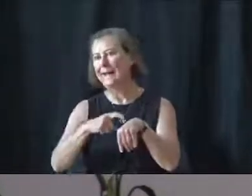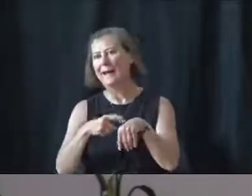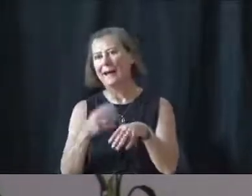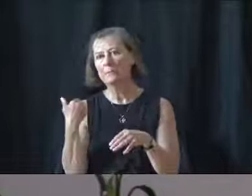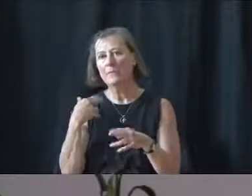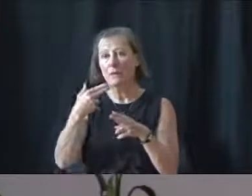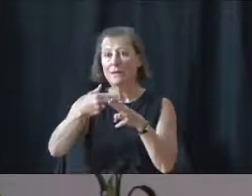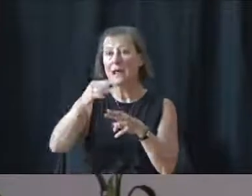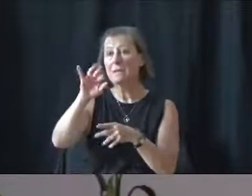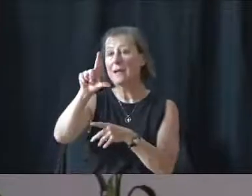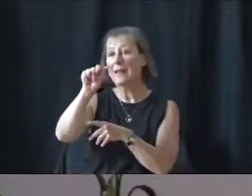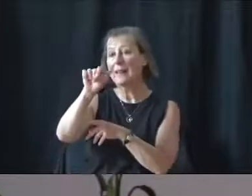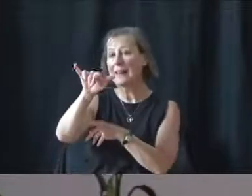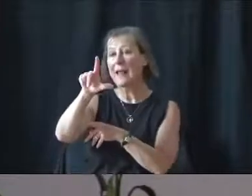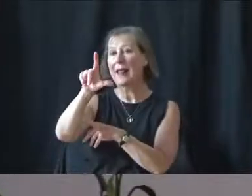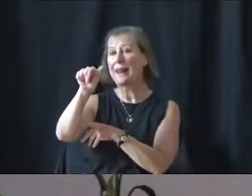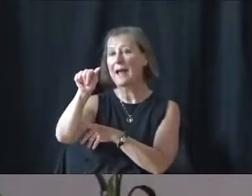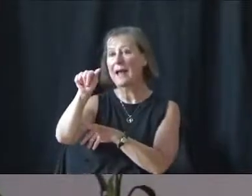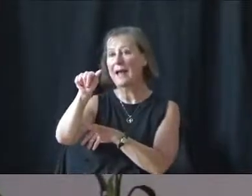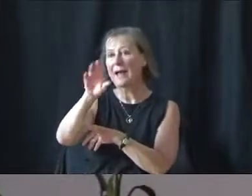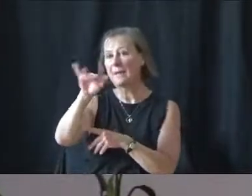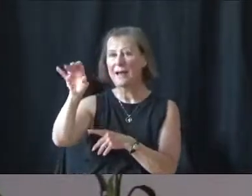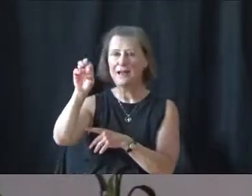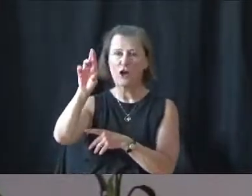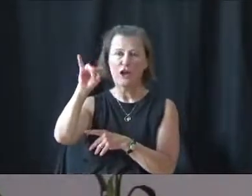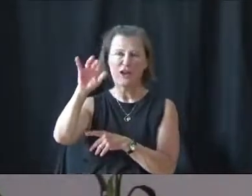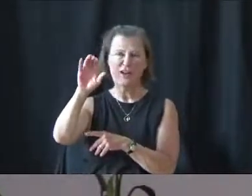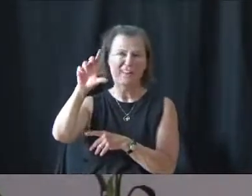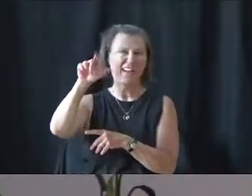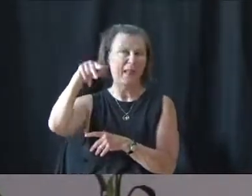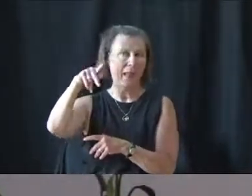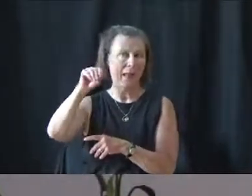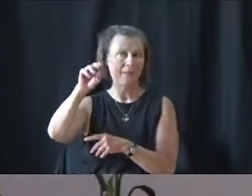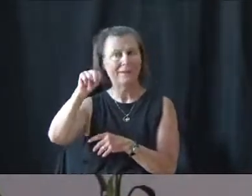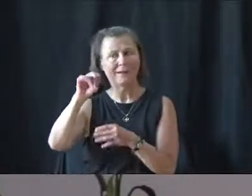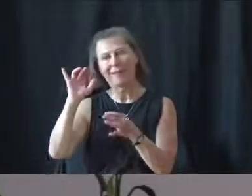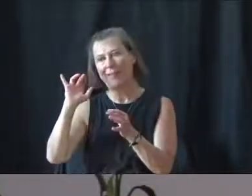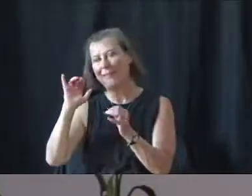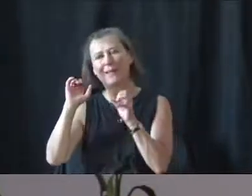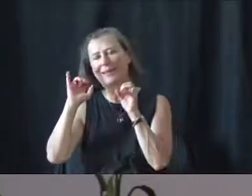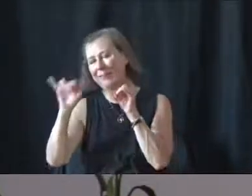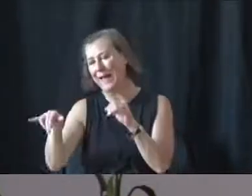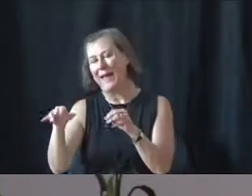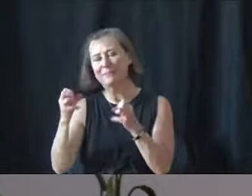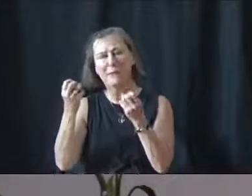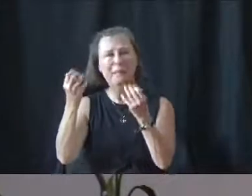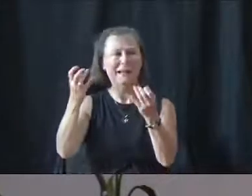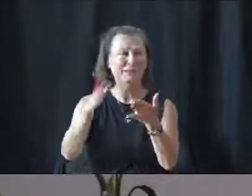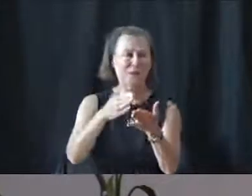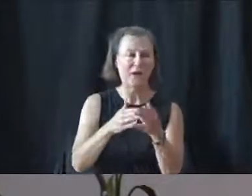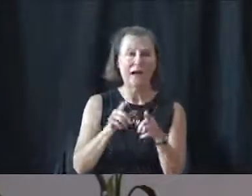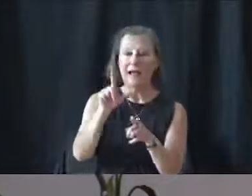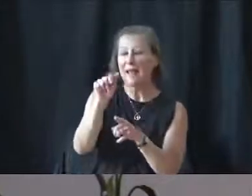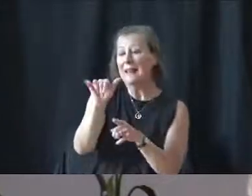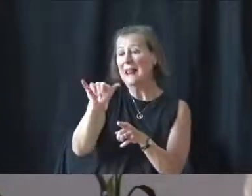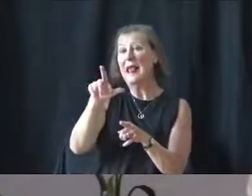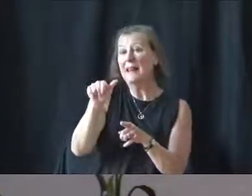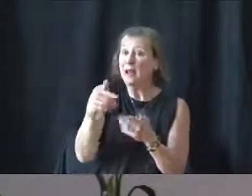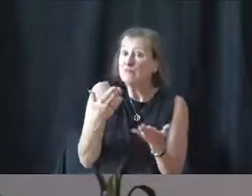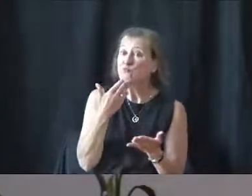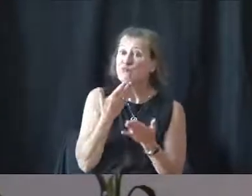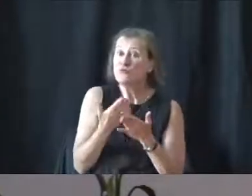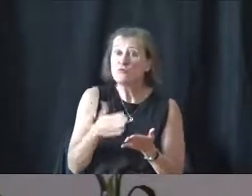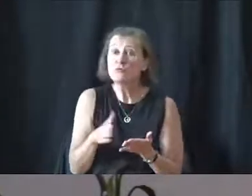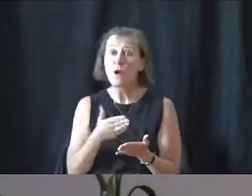to be Layla by Eric Clapton, though it could have been any of 1,000 other songs. I thought Layla was a good